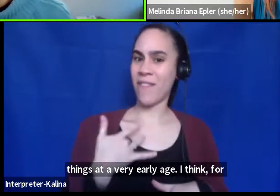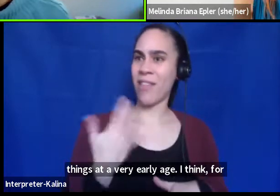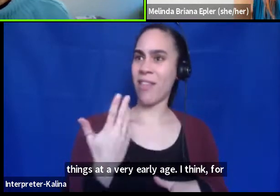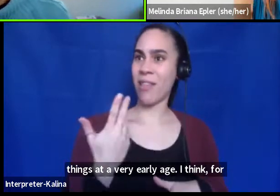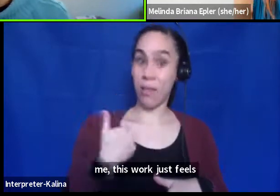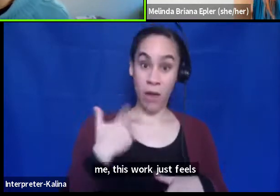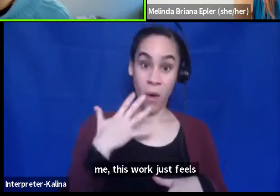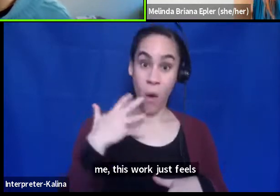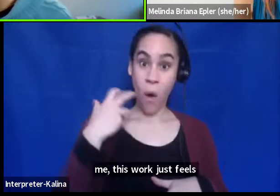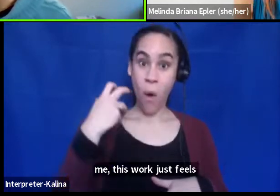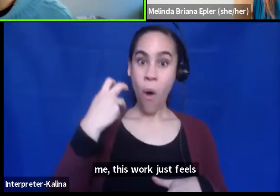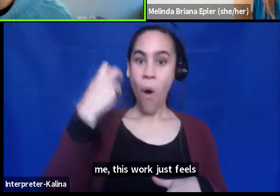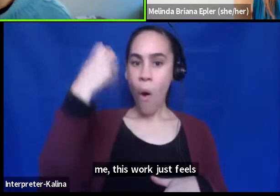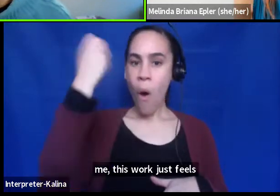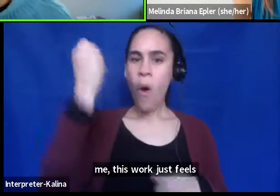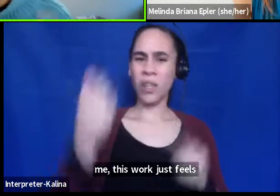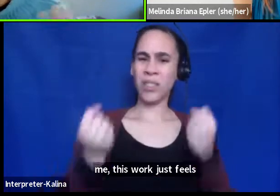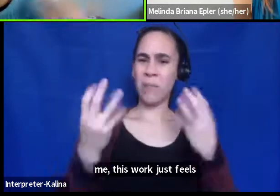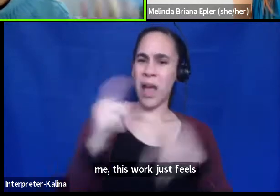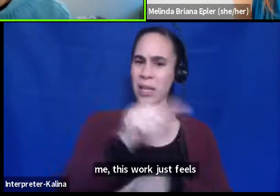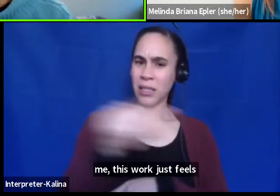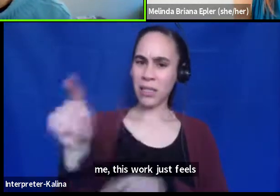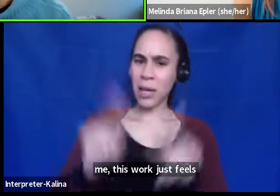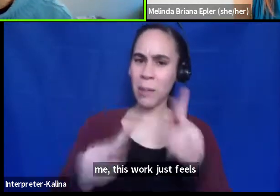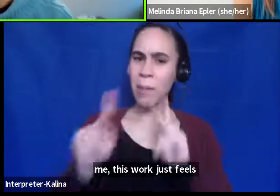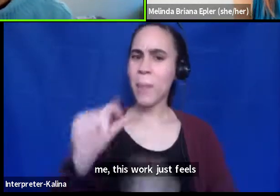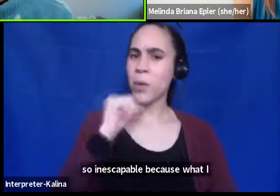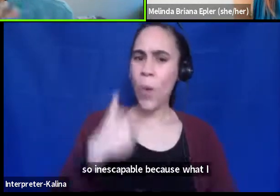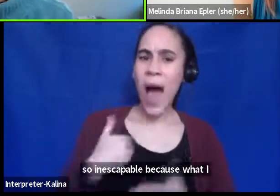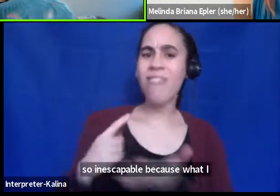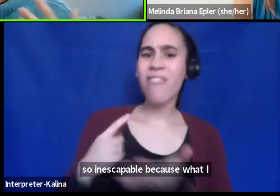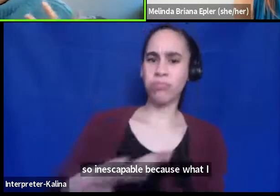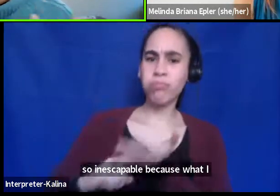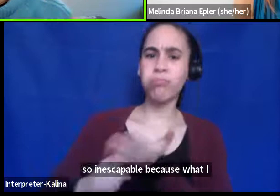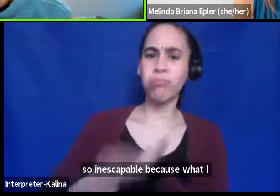other people aren't having these conversations, and other people aren't necessarily